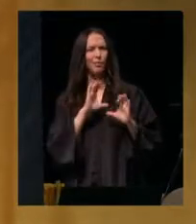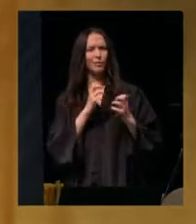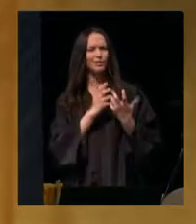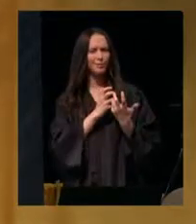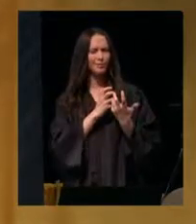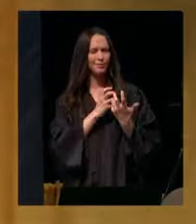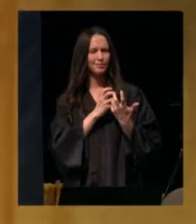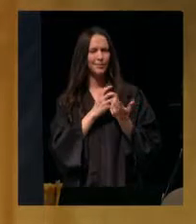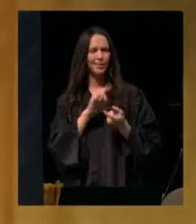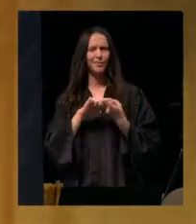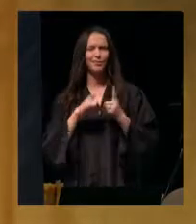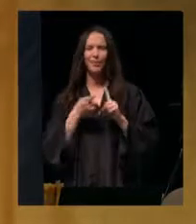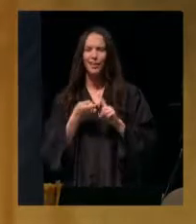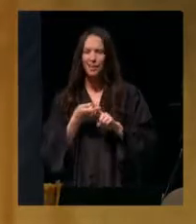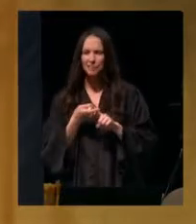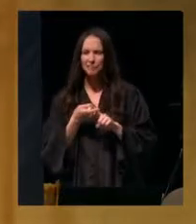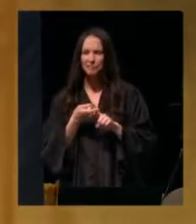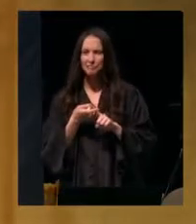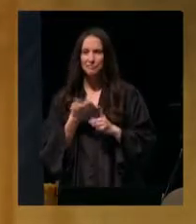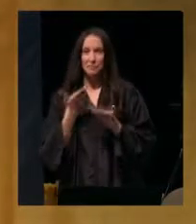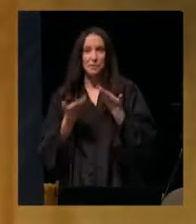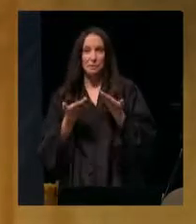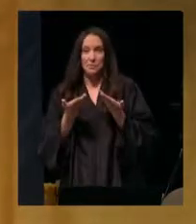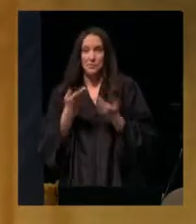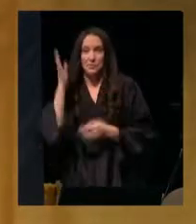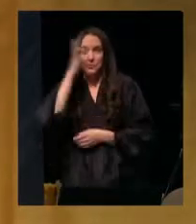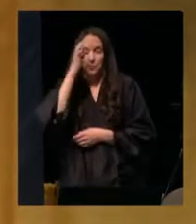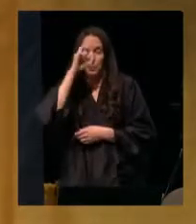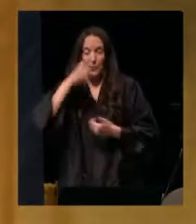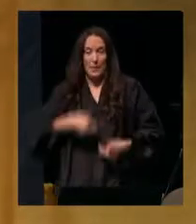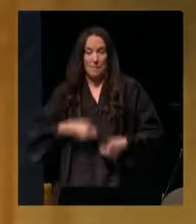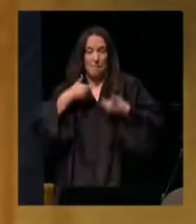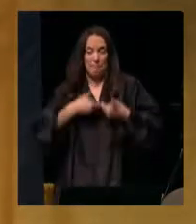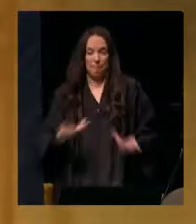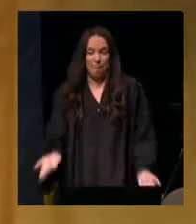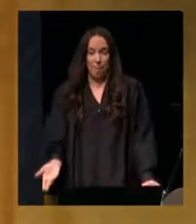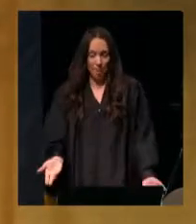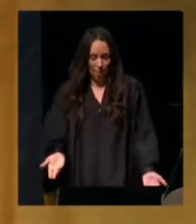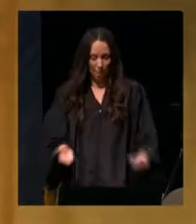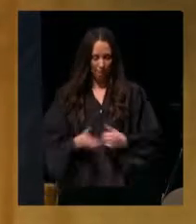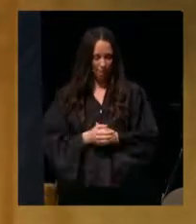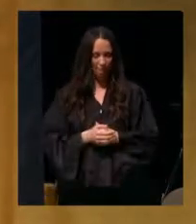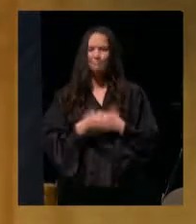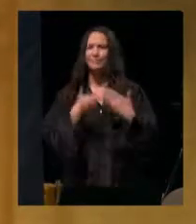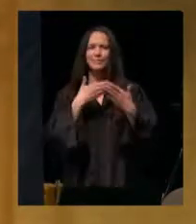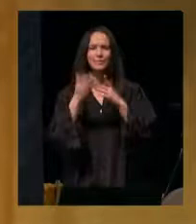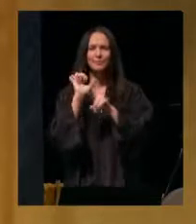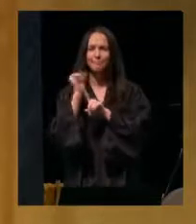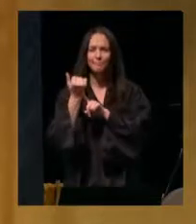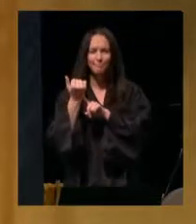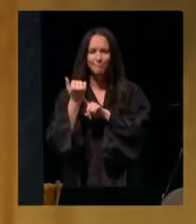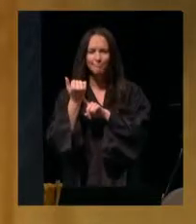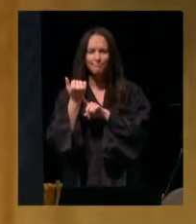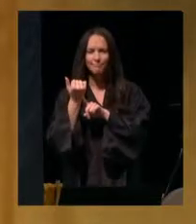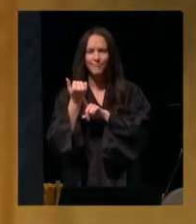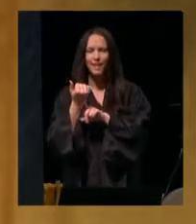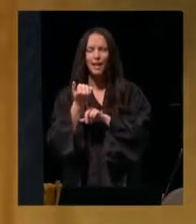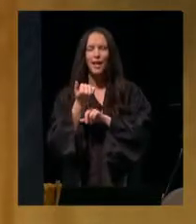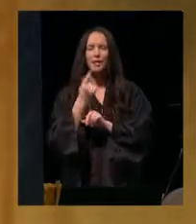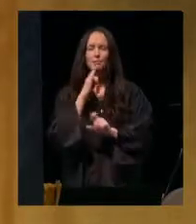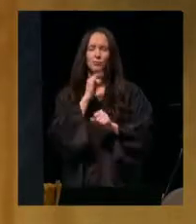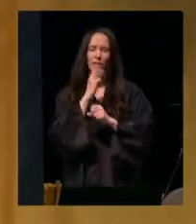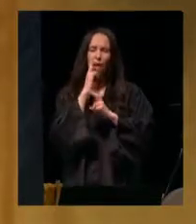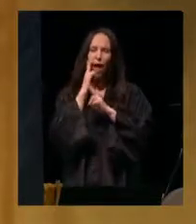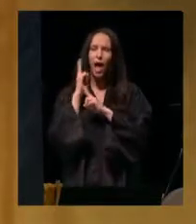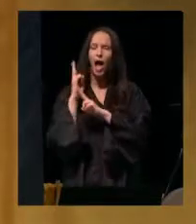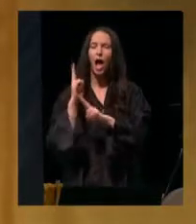friend, or maybe I stand as someone you've never seen in your life. No matter the circumstance, I am truly honored to be sending